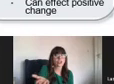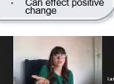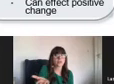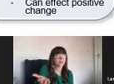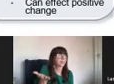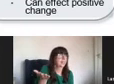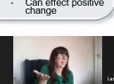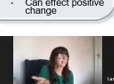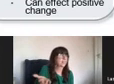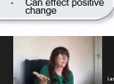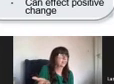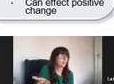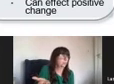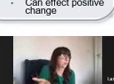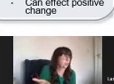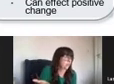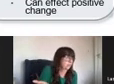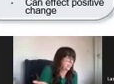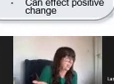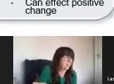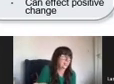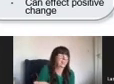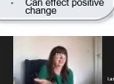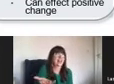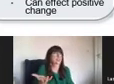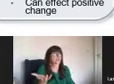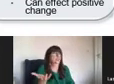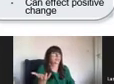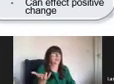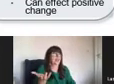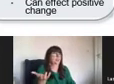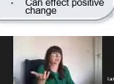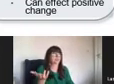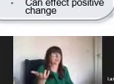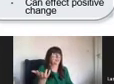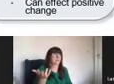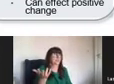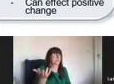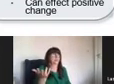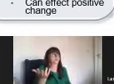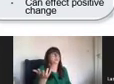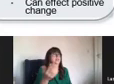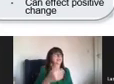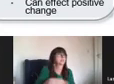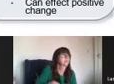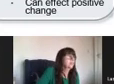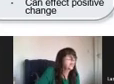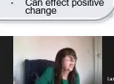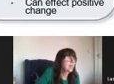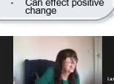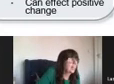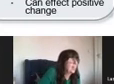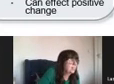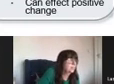sign languages in the convention, which is fantastic, and that has huge implications for the deaf